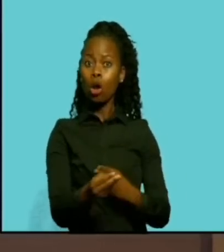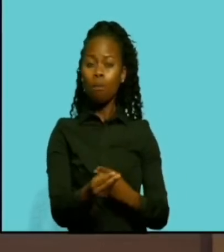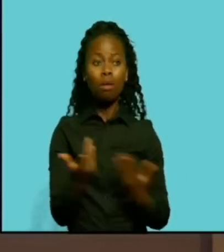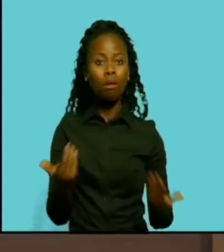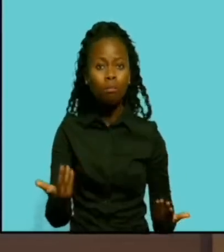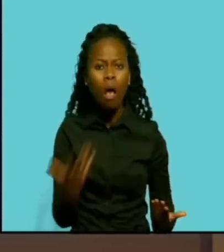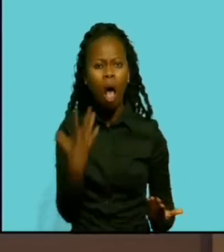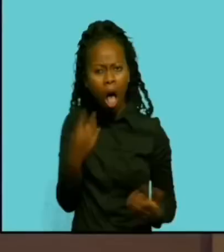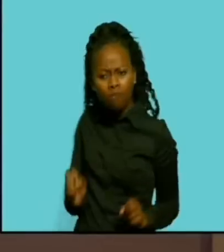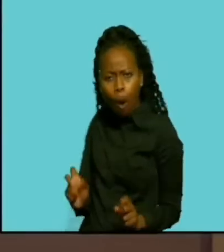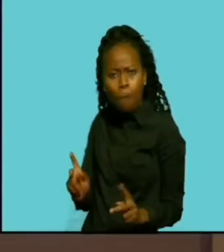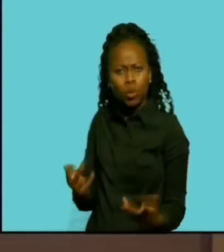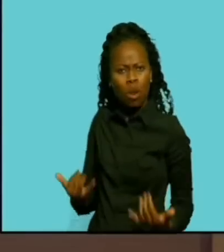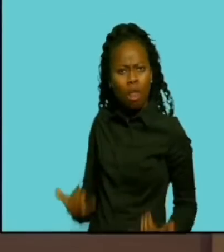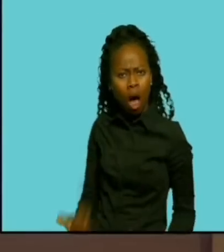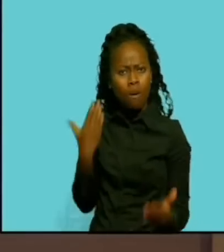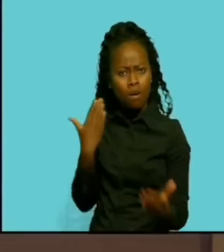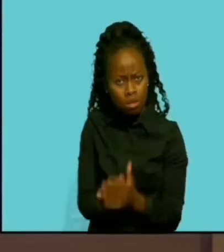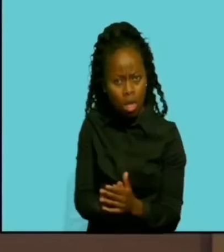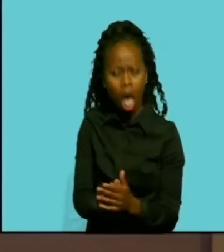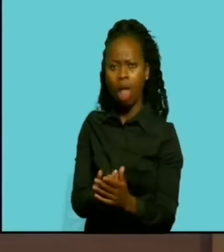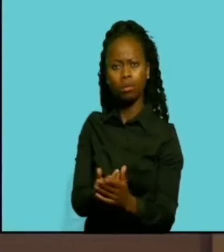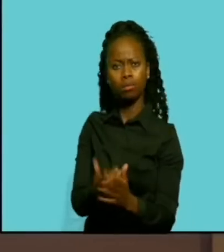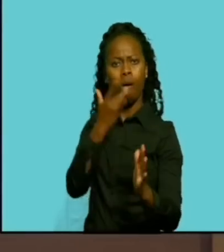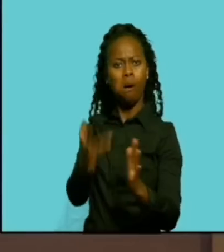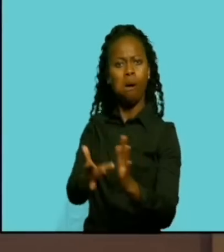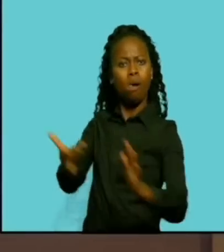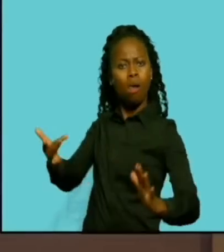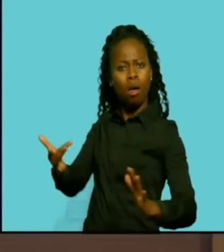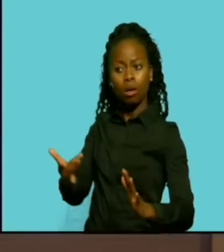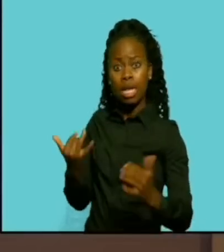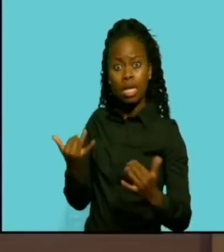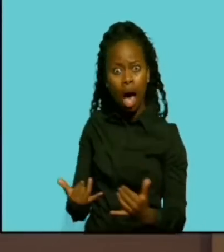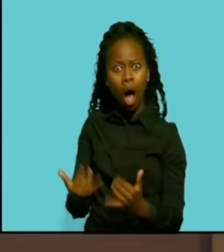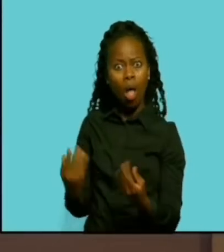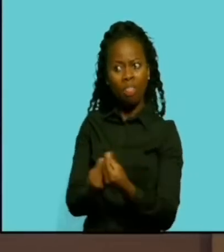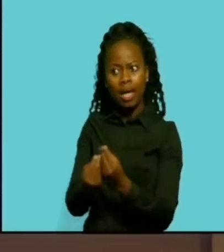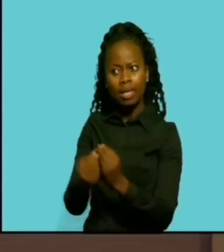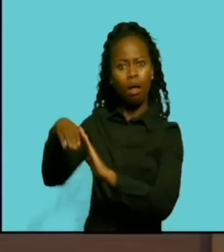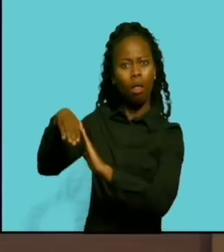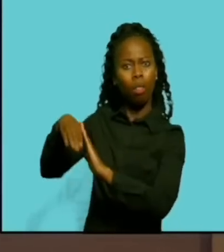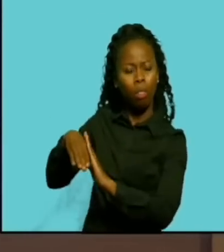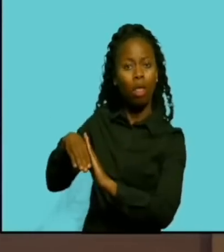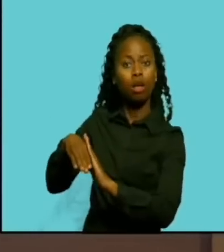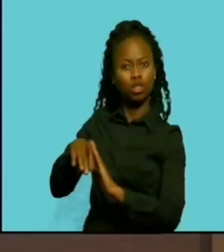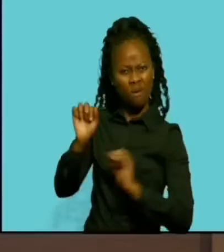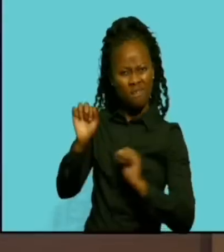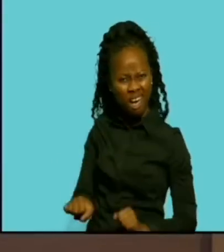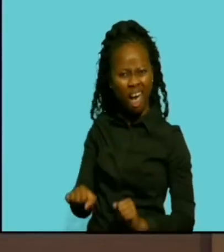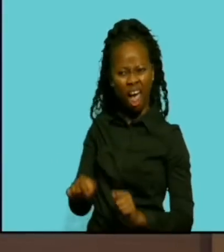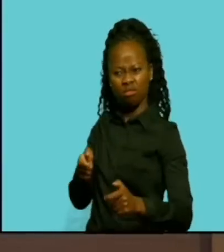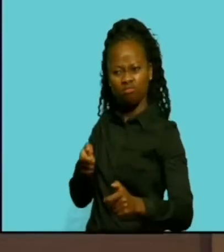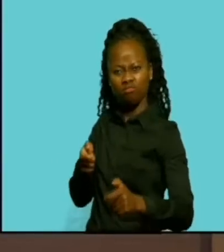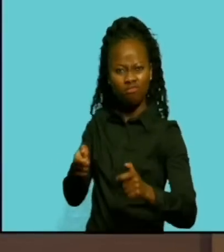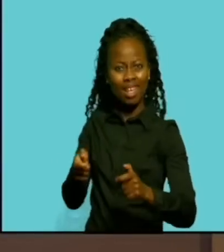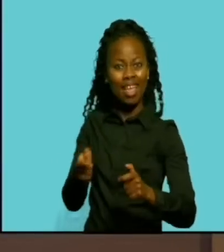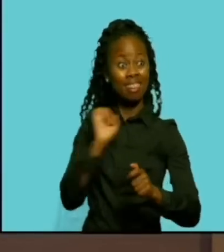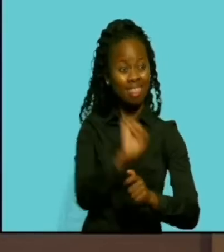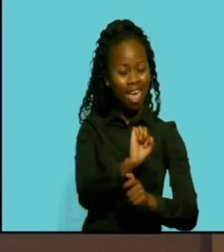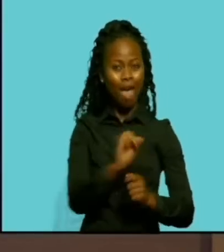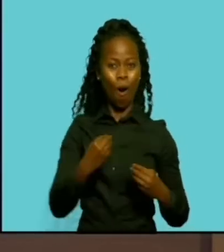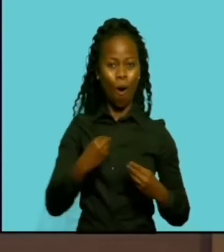macroeconomic imbalances remain vulnerable to currency depreciation and capital outflows.